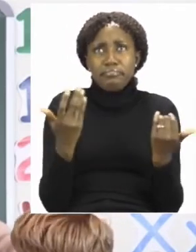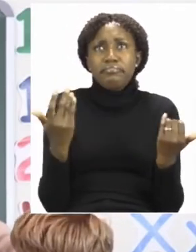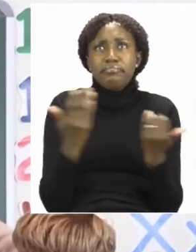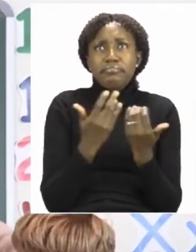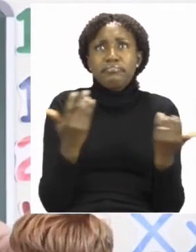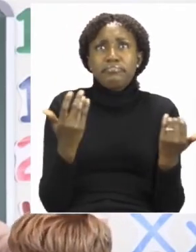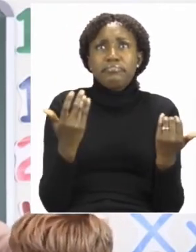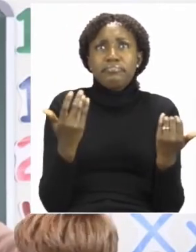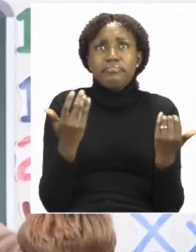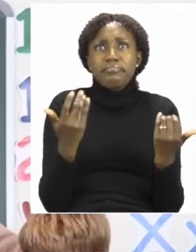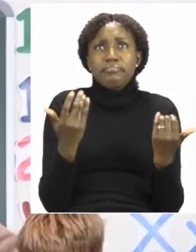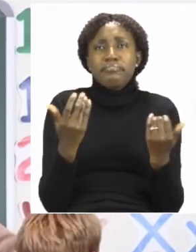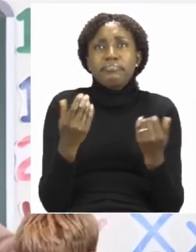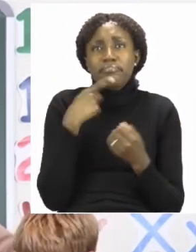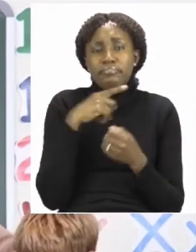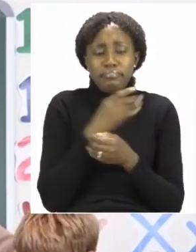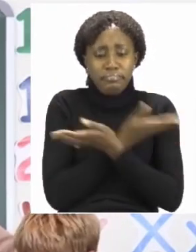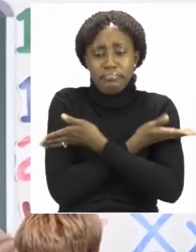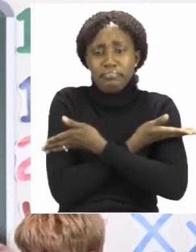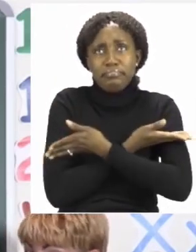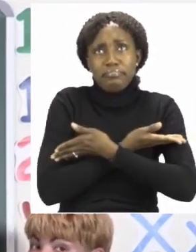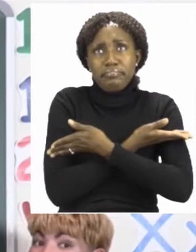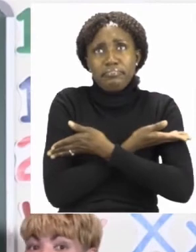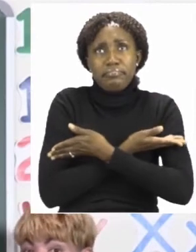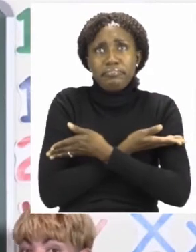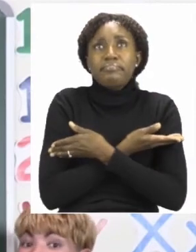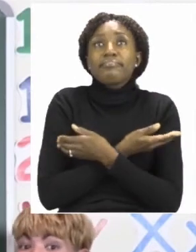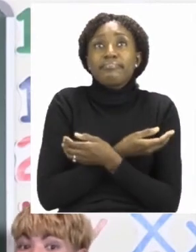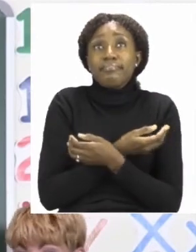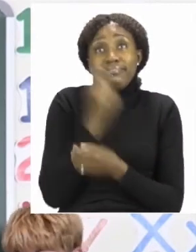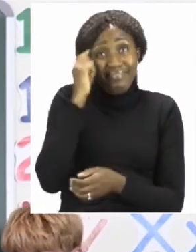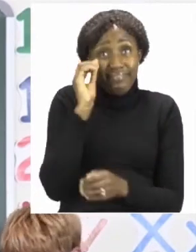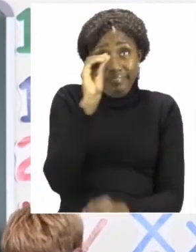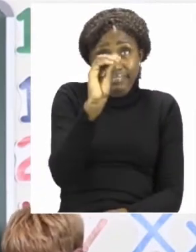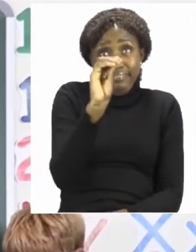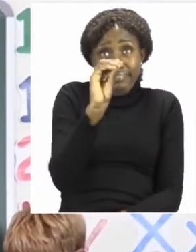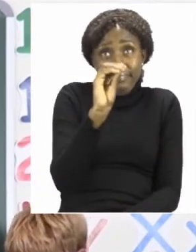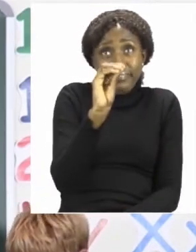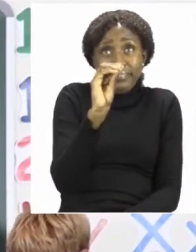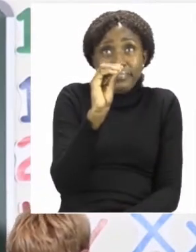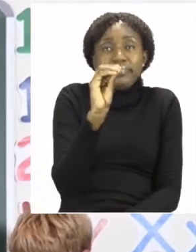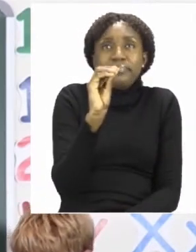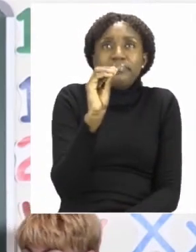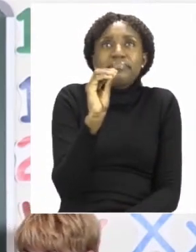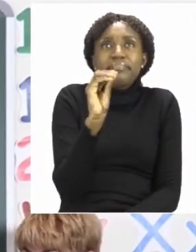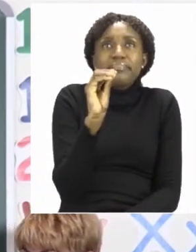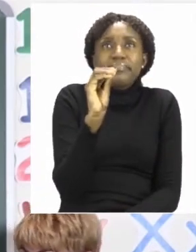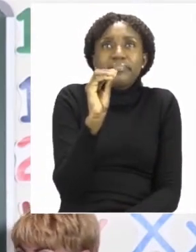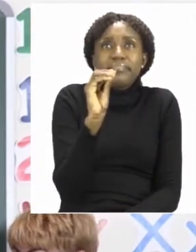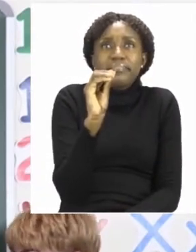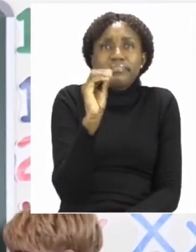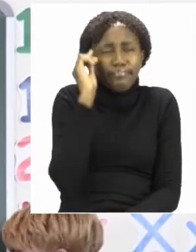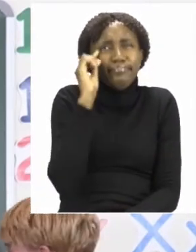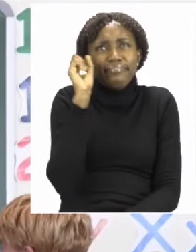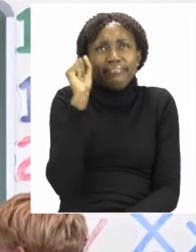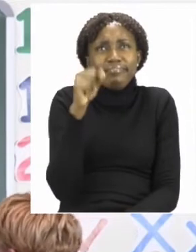this this man's shirt so do you think we should try this piece over there i think